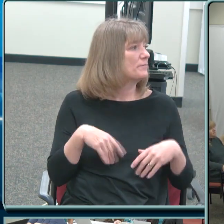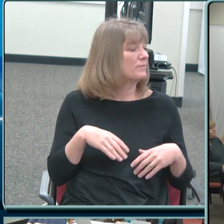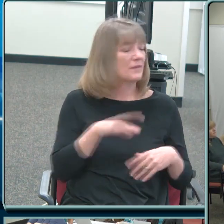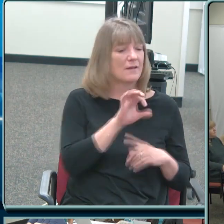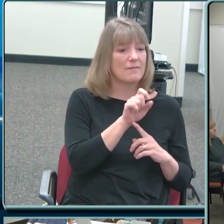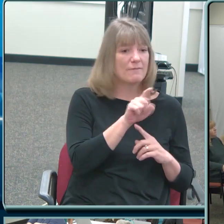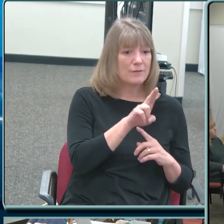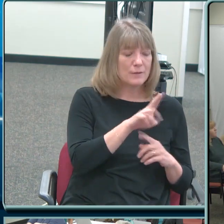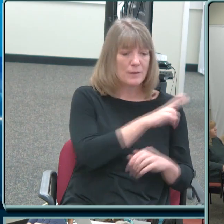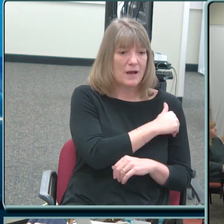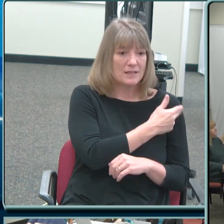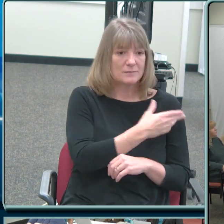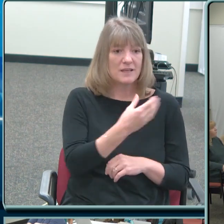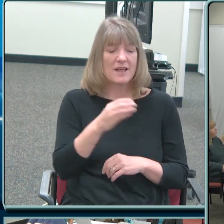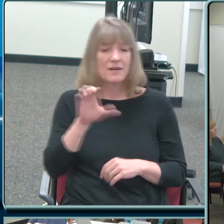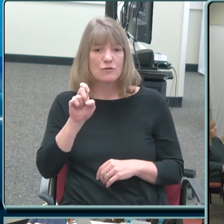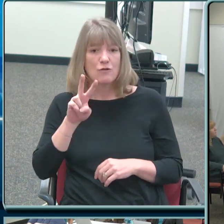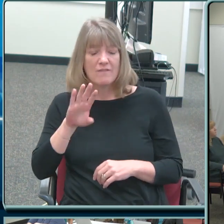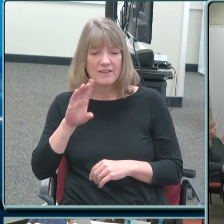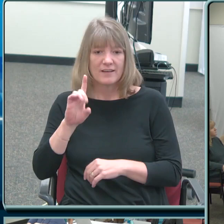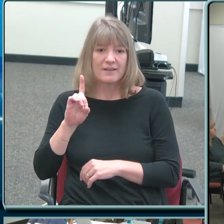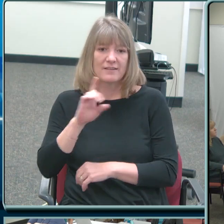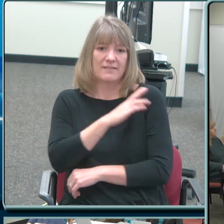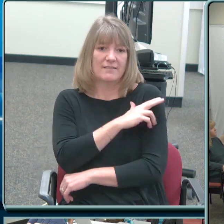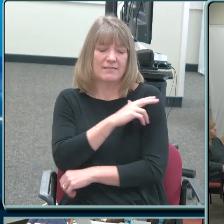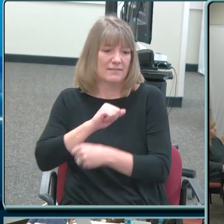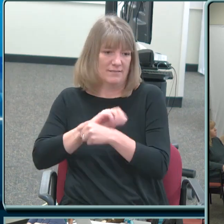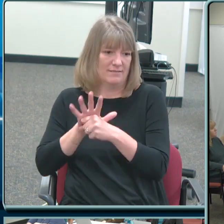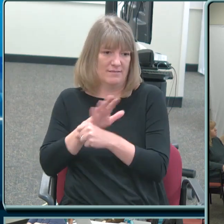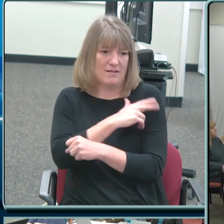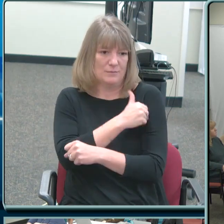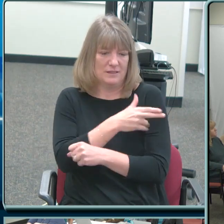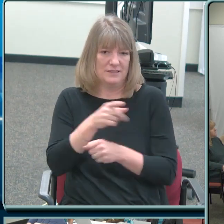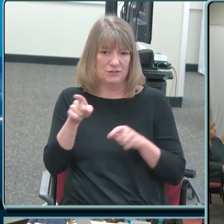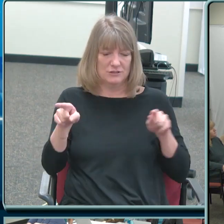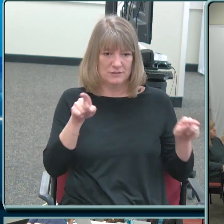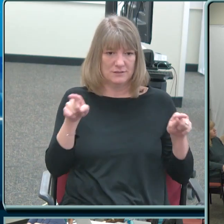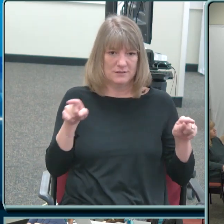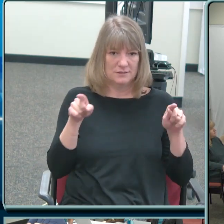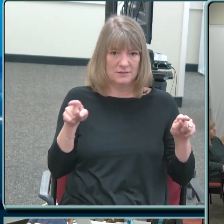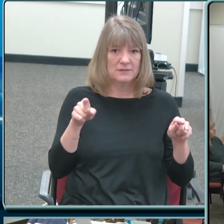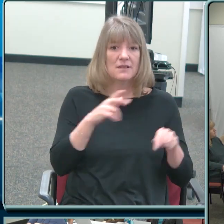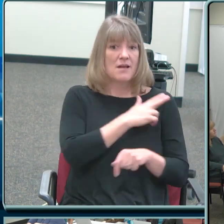flu hospitalizations with COVID hospitalizations. So the reason I wanted to show you this slide, again, these are